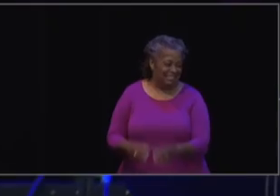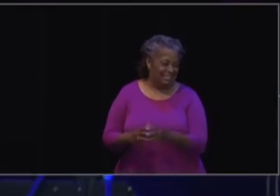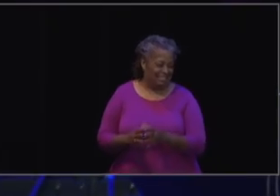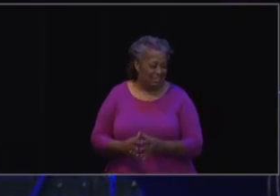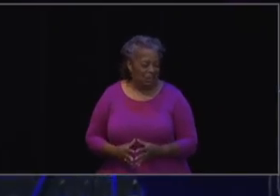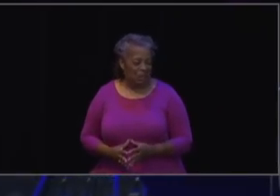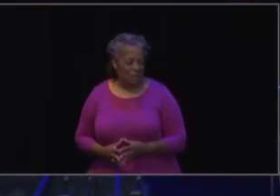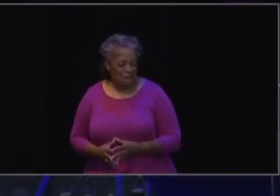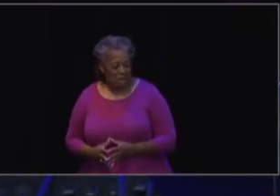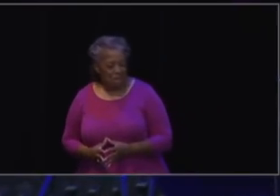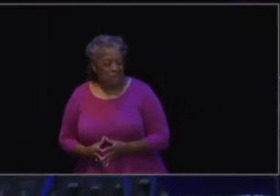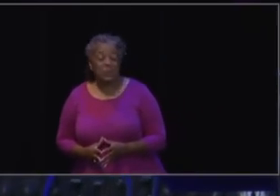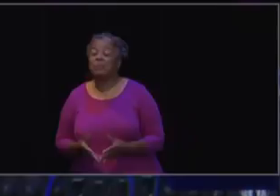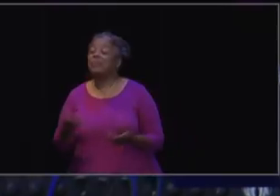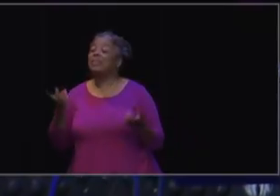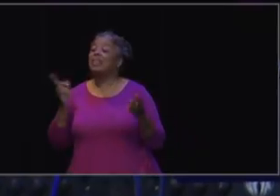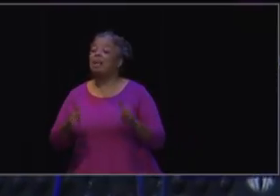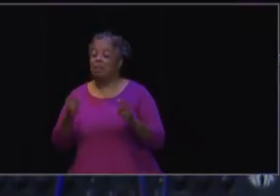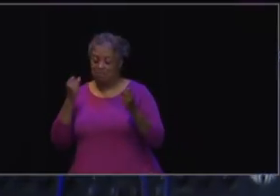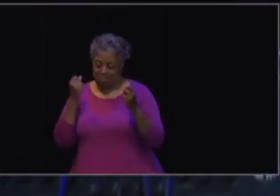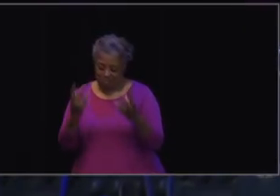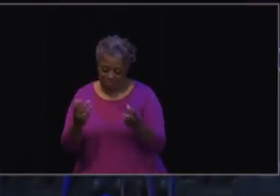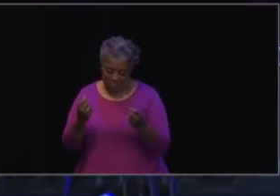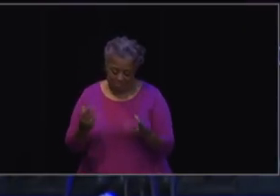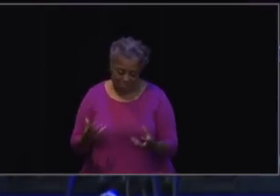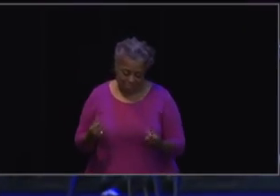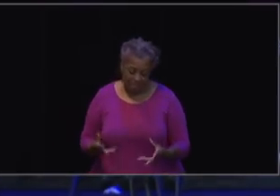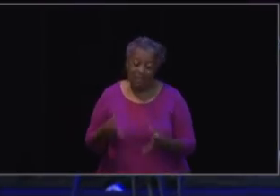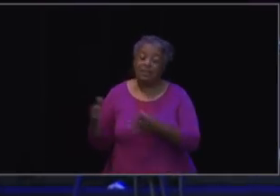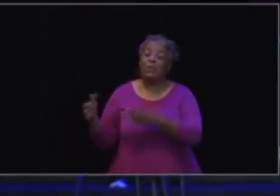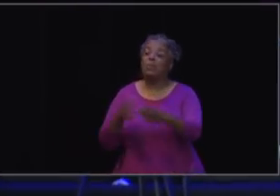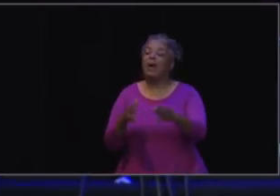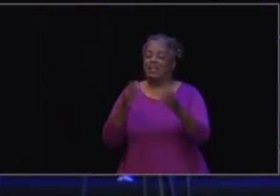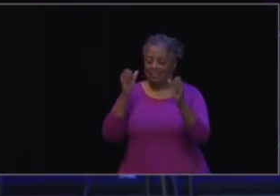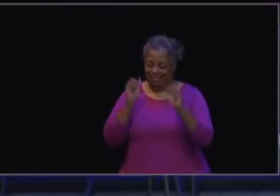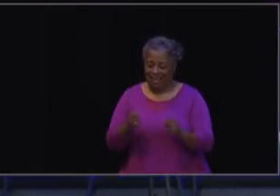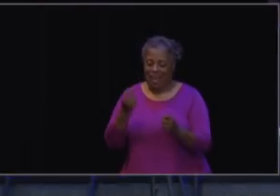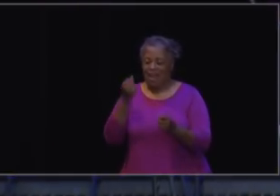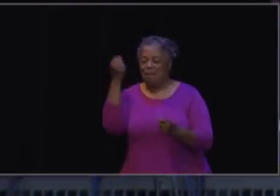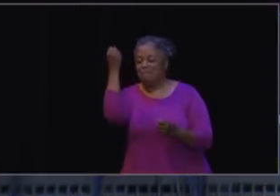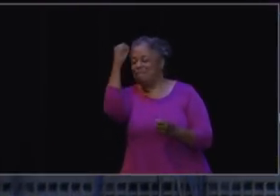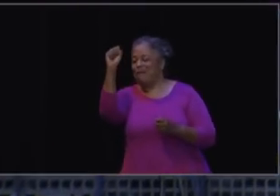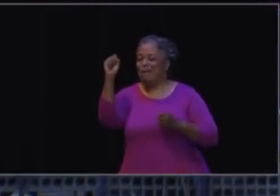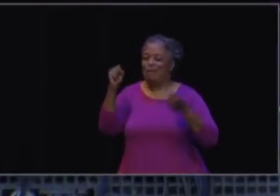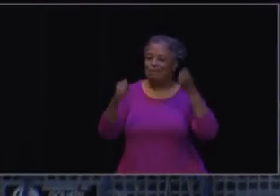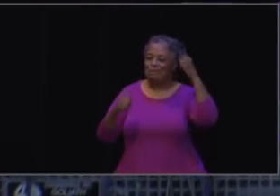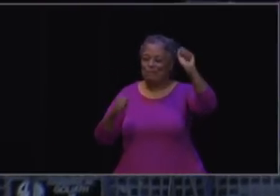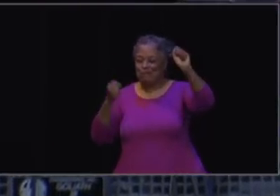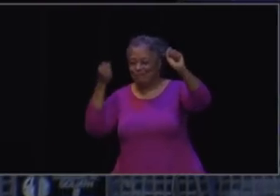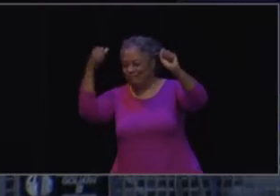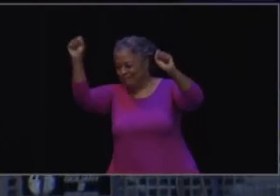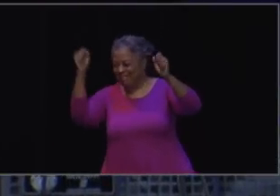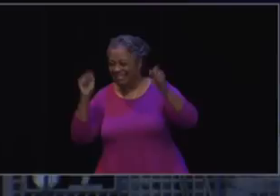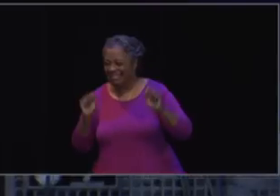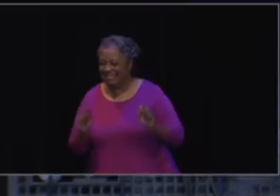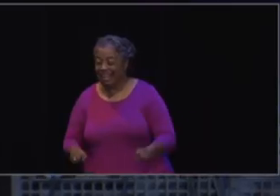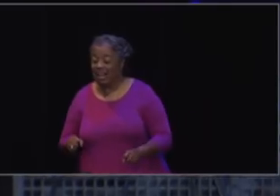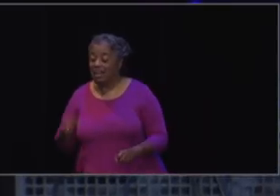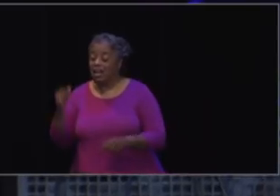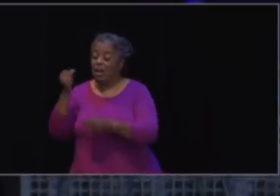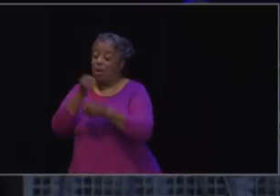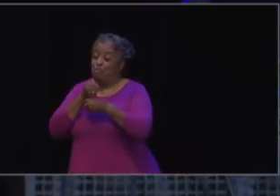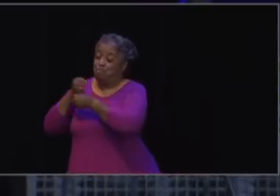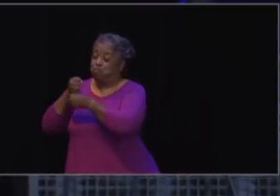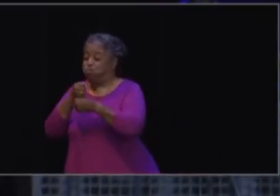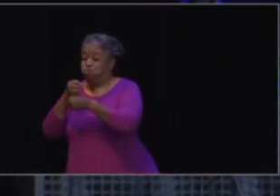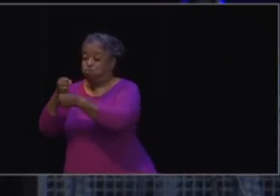Mm-hmm. There are so many ways one can protest. Mm-hmm. Hold up your sign in